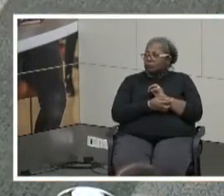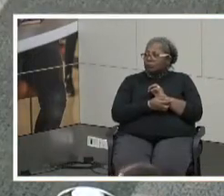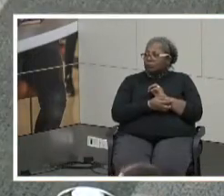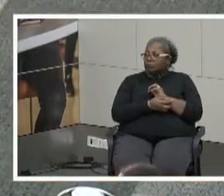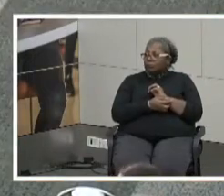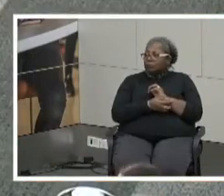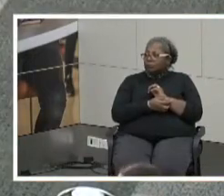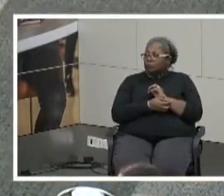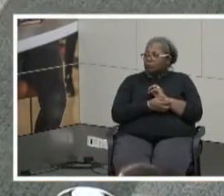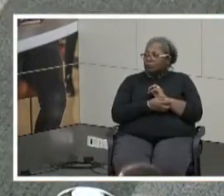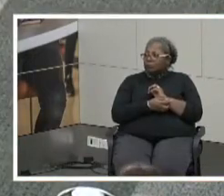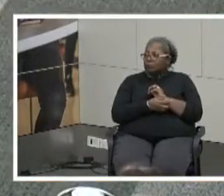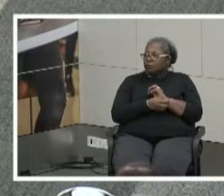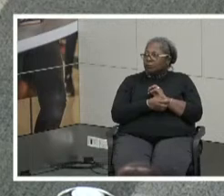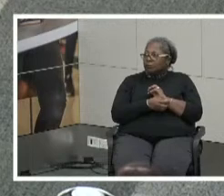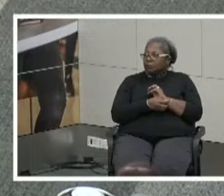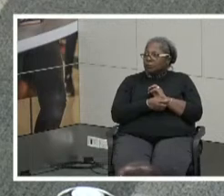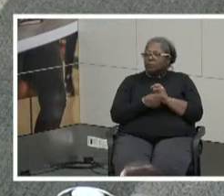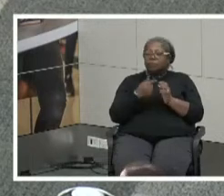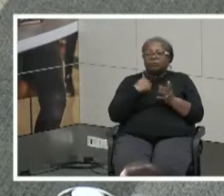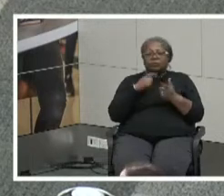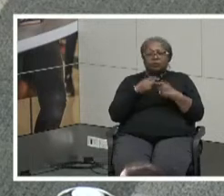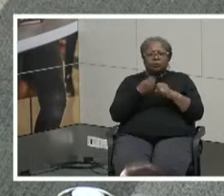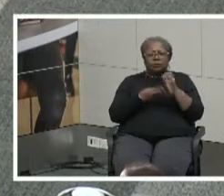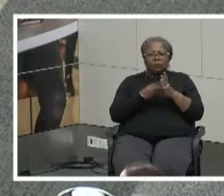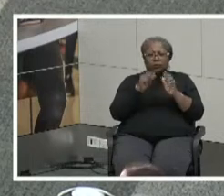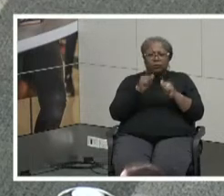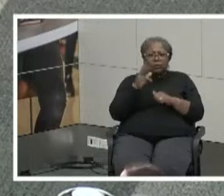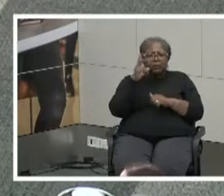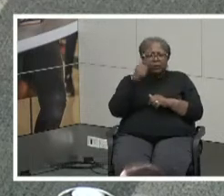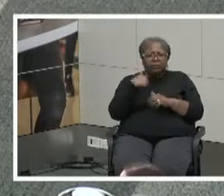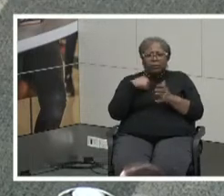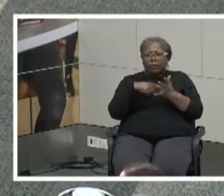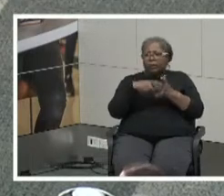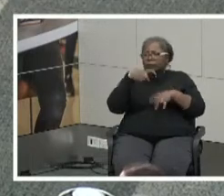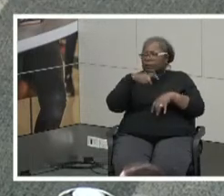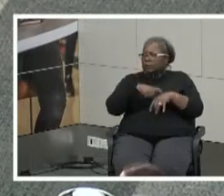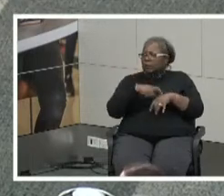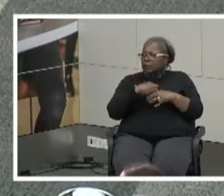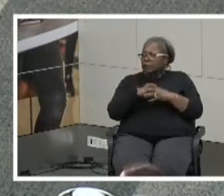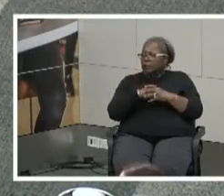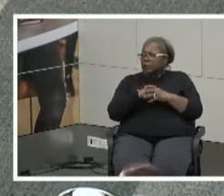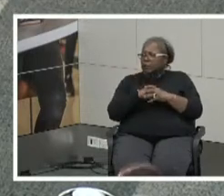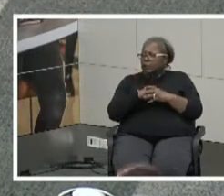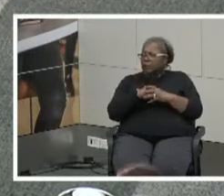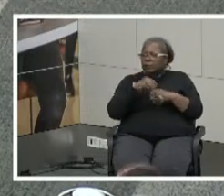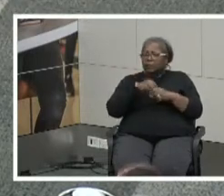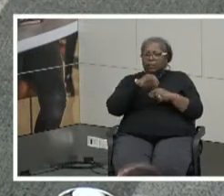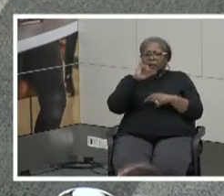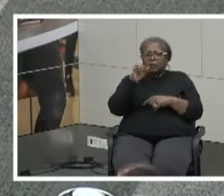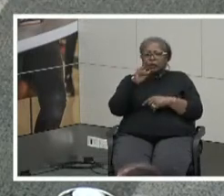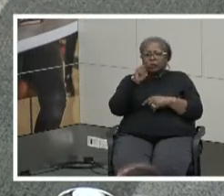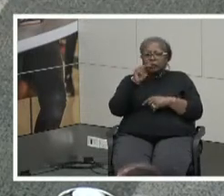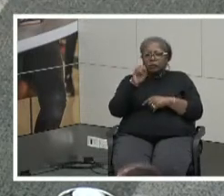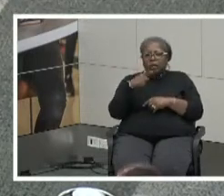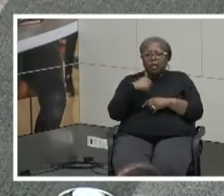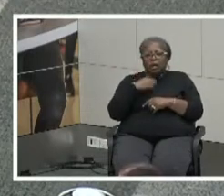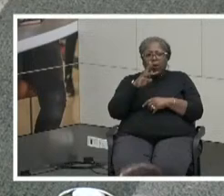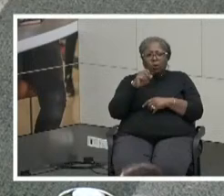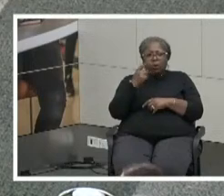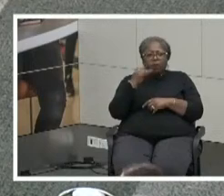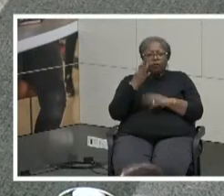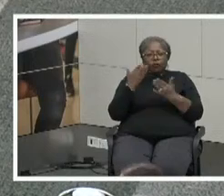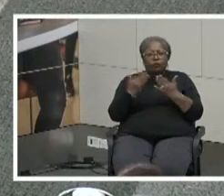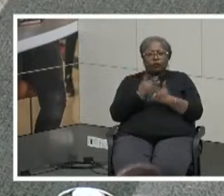ahead go ahead is it on I just want to make sure you can hear me this time in June I was one of the